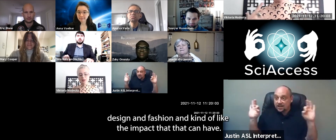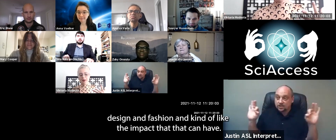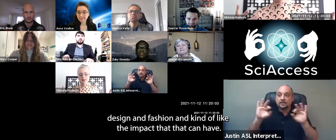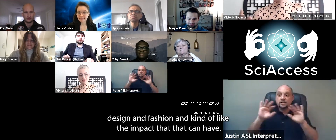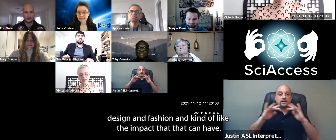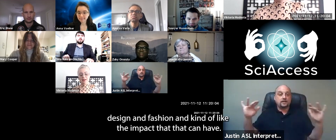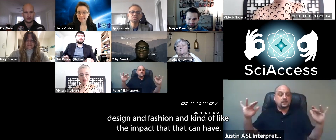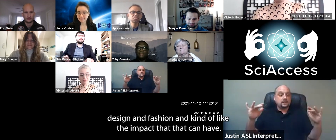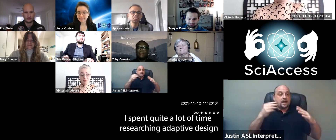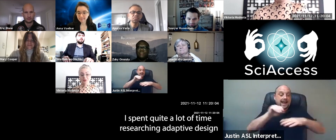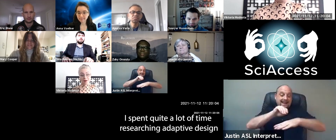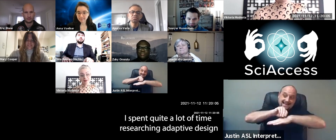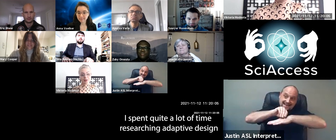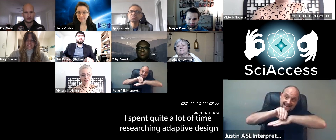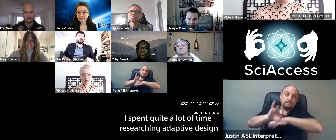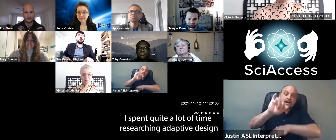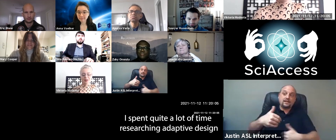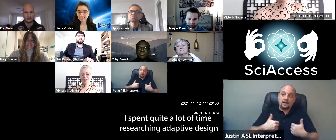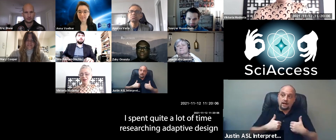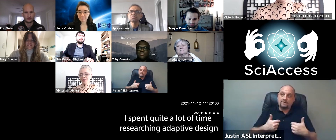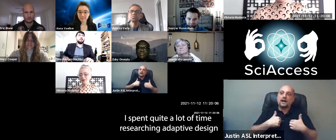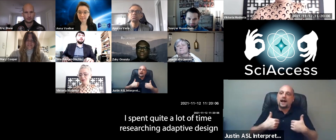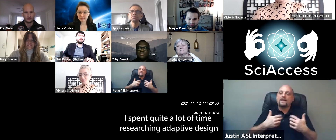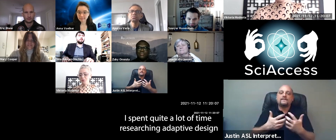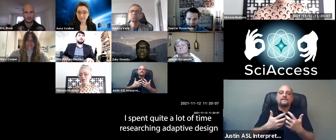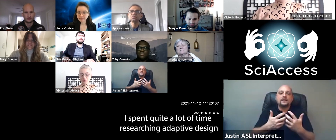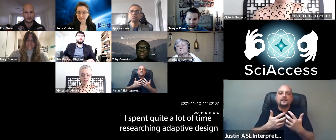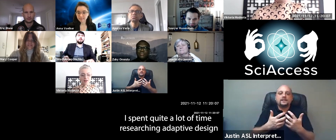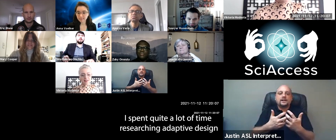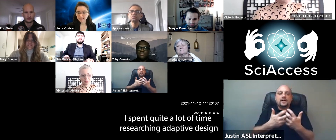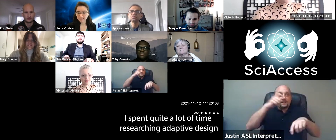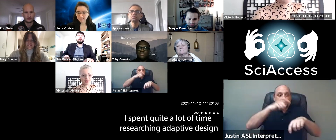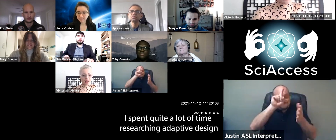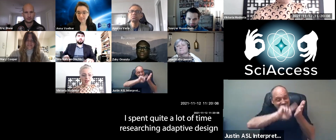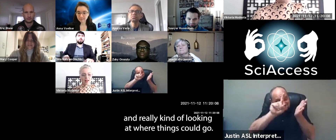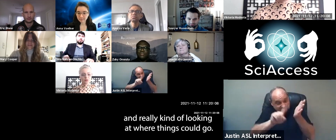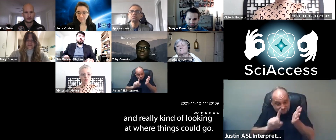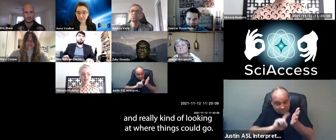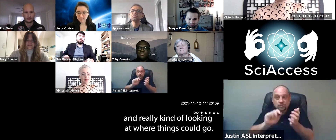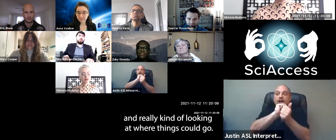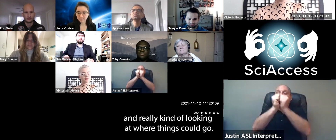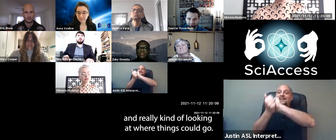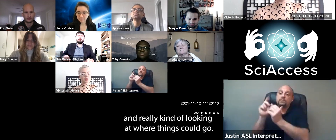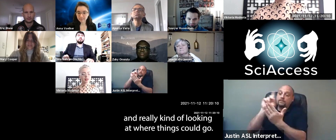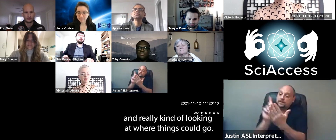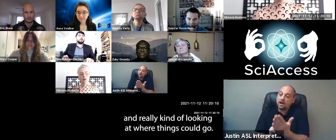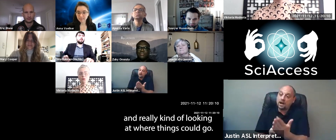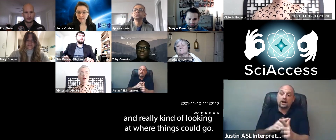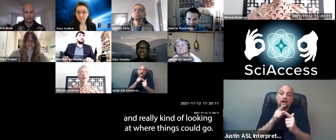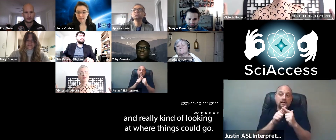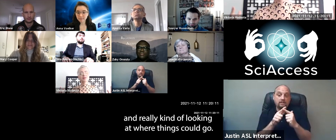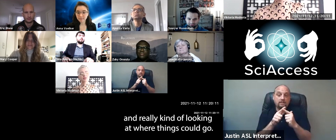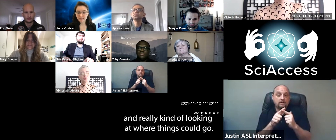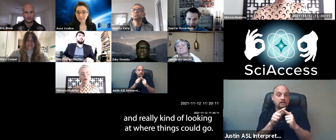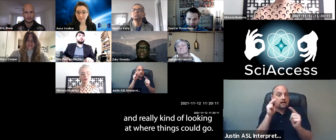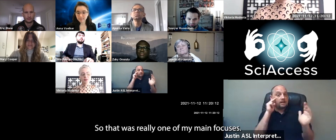the impact that can have. I spent quite a lot of time researching adaptive design and really kind of looking at like